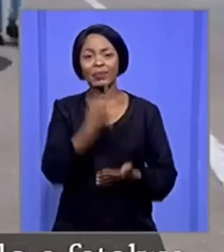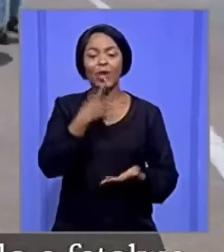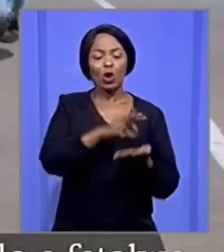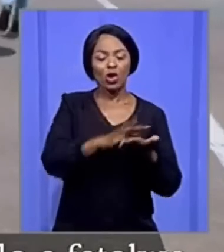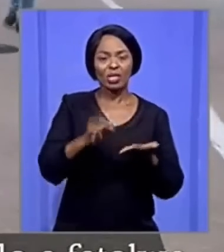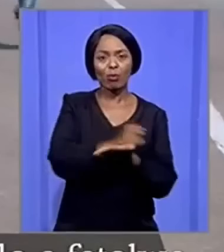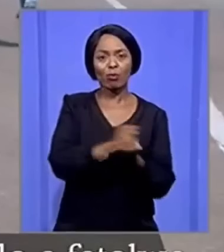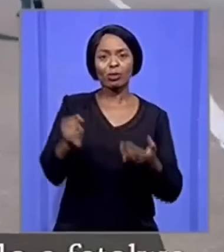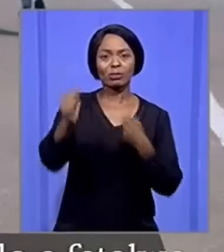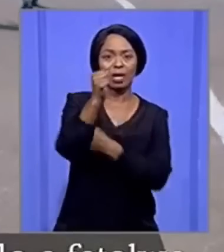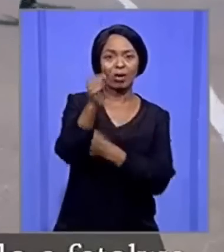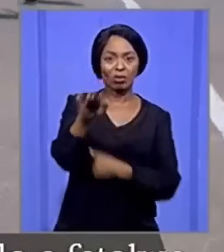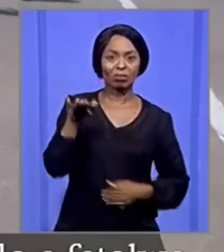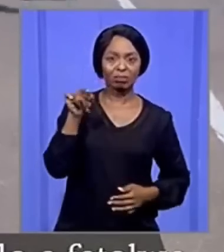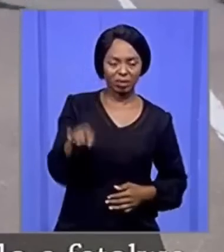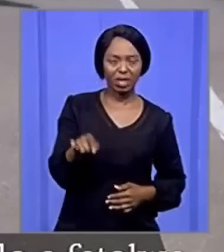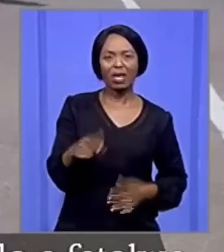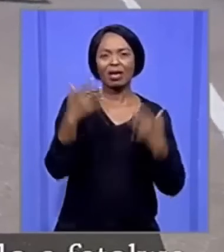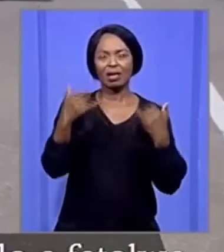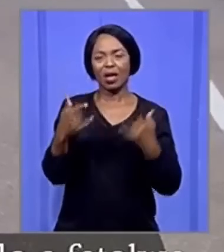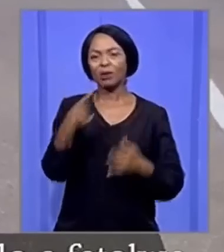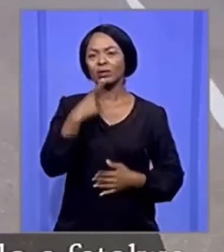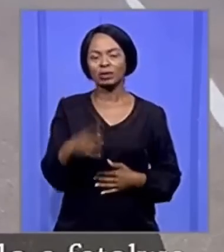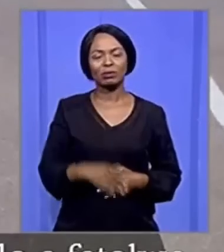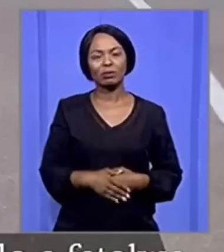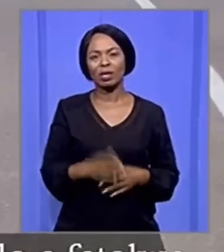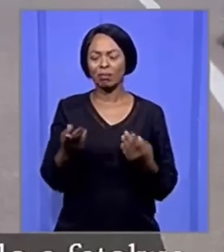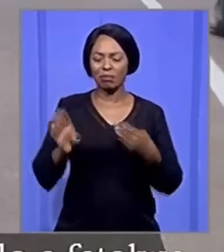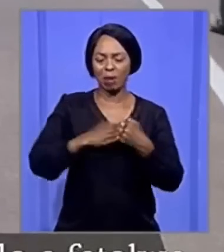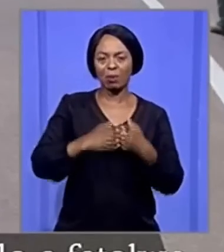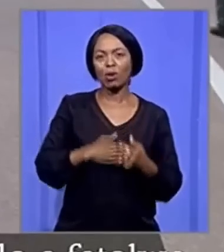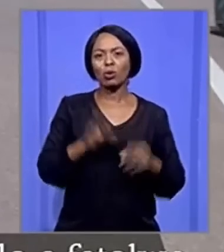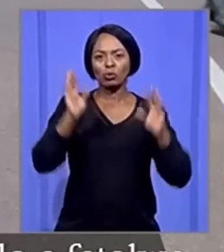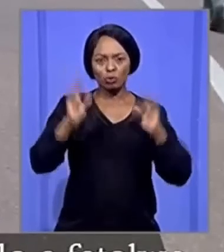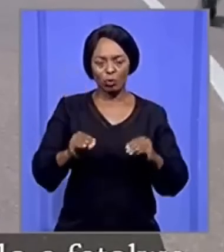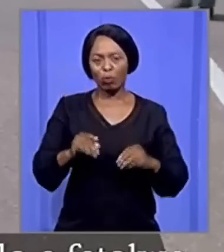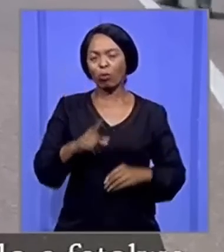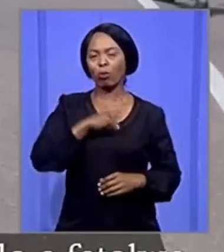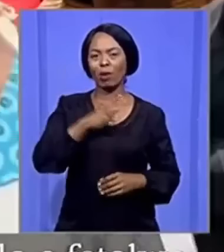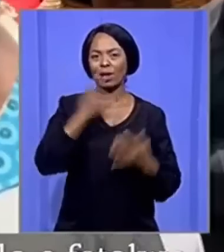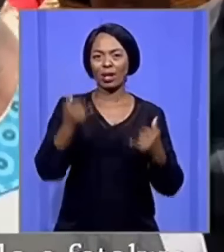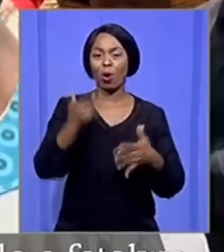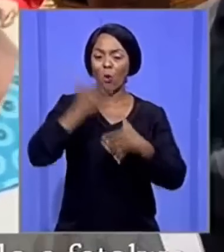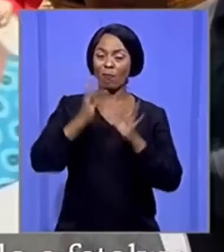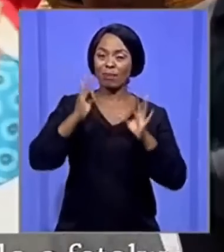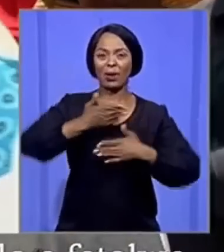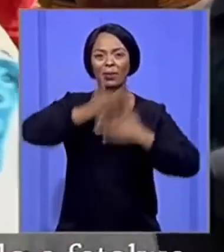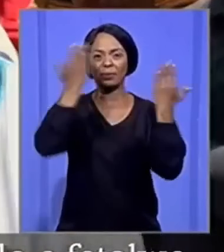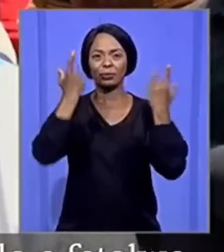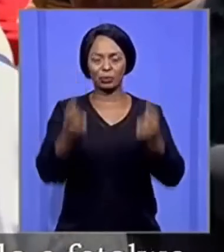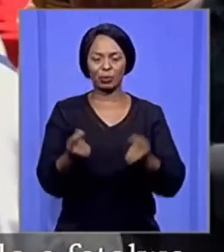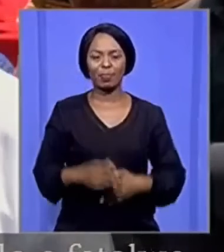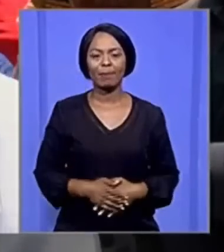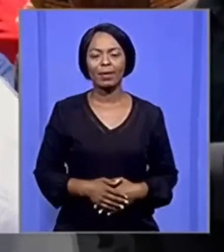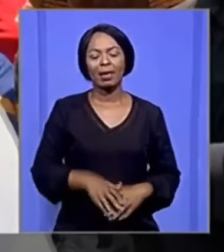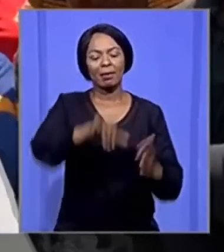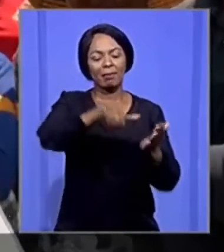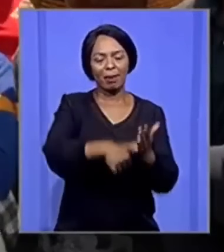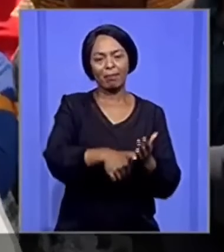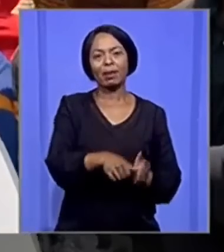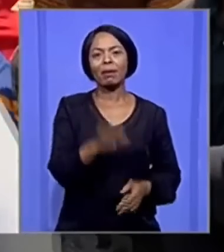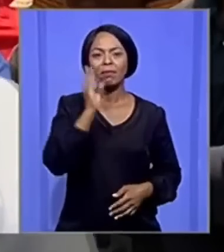Bank ya go aba mphiwa fela e fedišwe ka ge e palelwa ke mošomo wa yona. se re se nyakang rena jalo ka batsofe